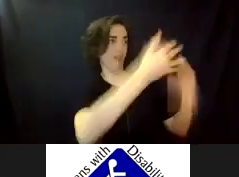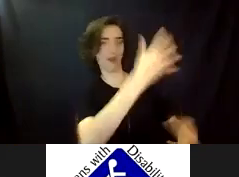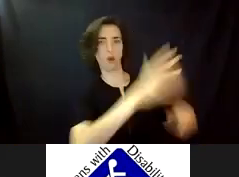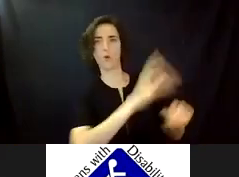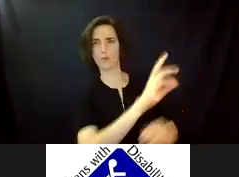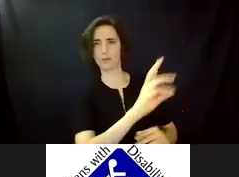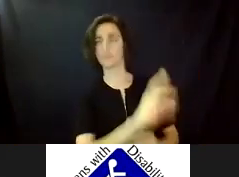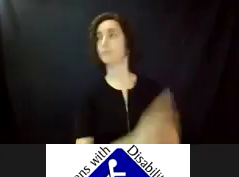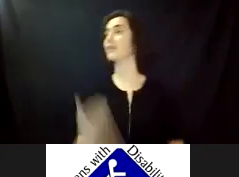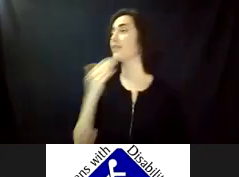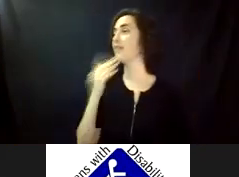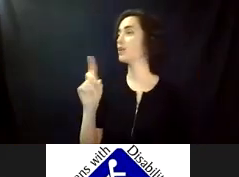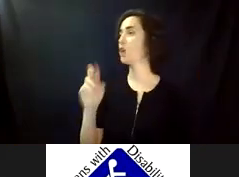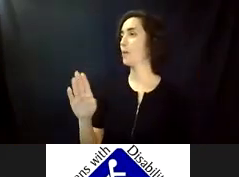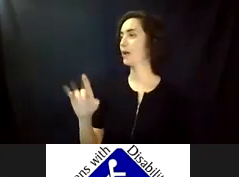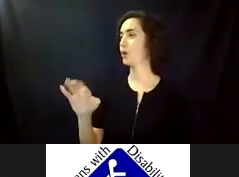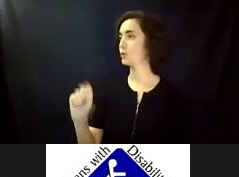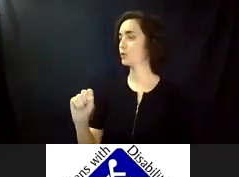Thank you, Dr. Beckers.